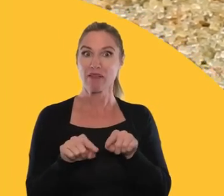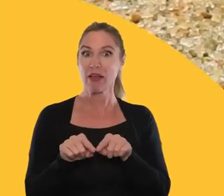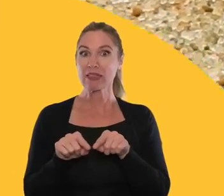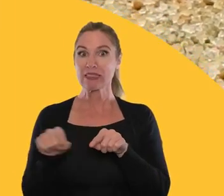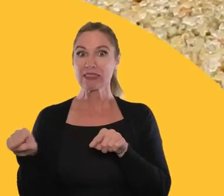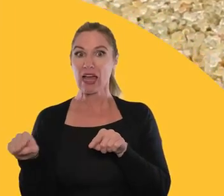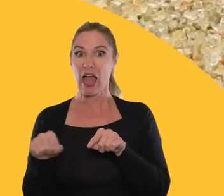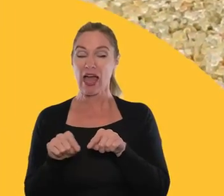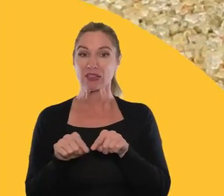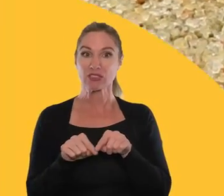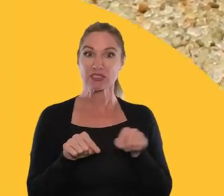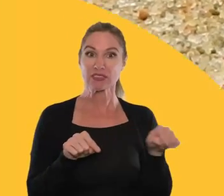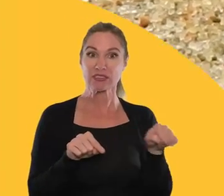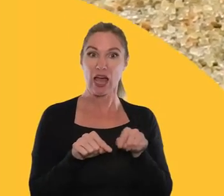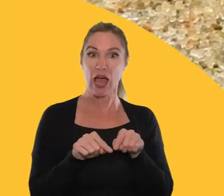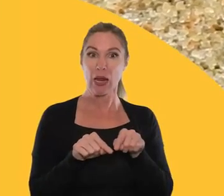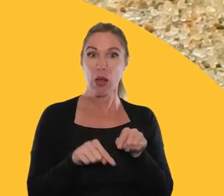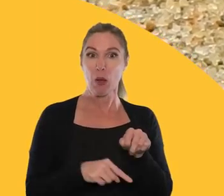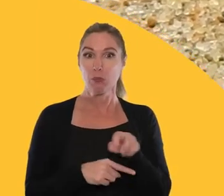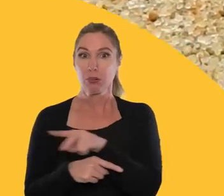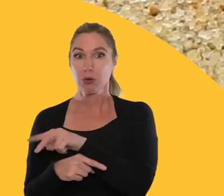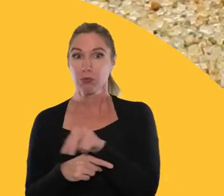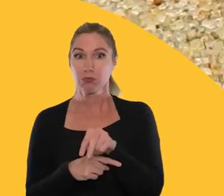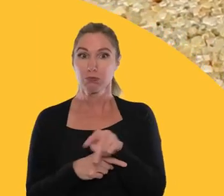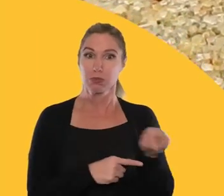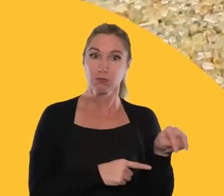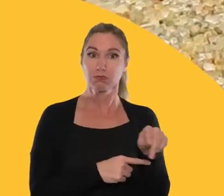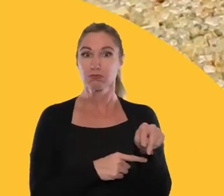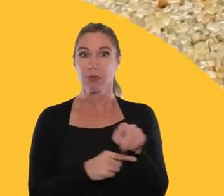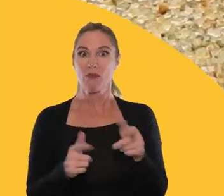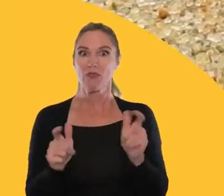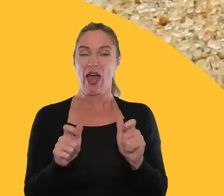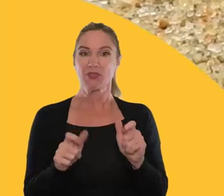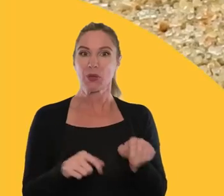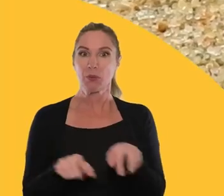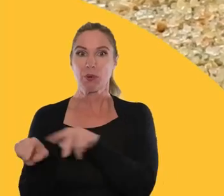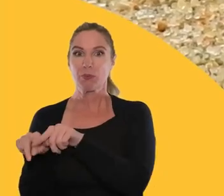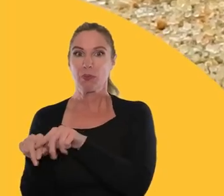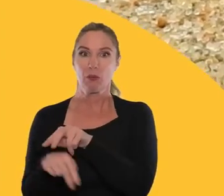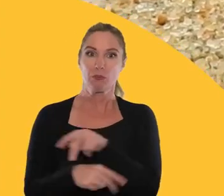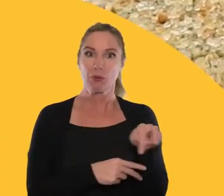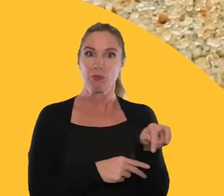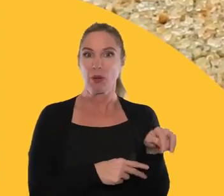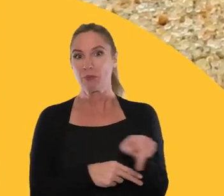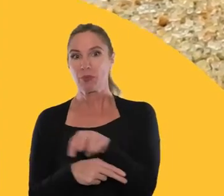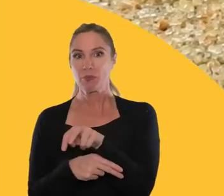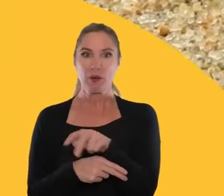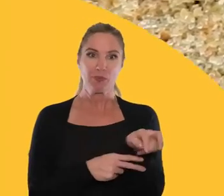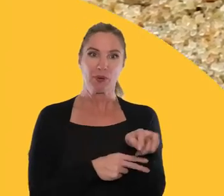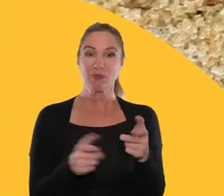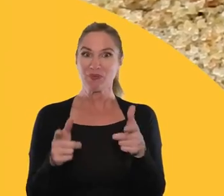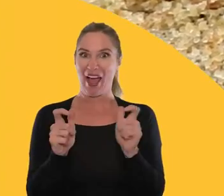but can move sideways really fast, really, really fast.